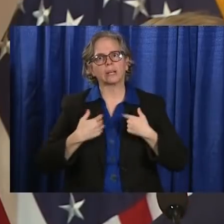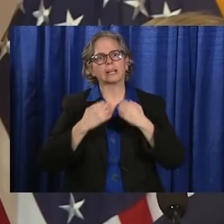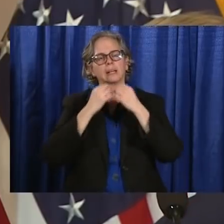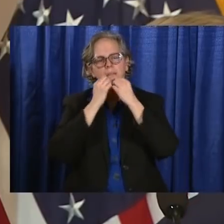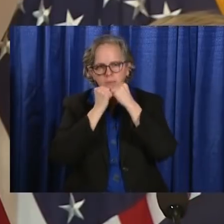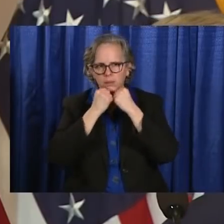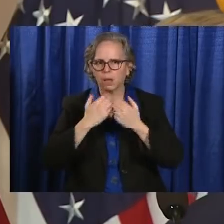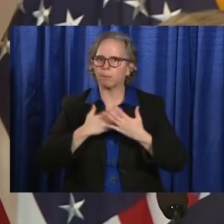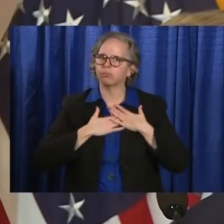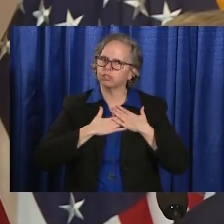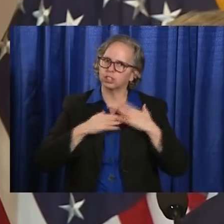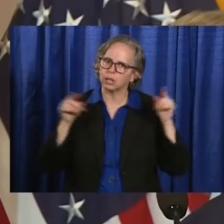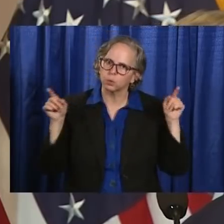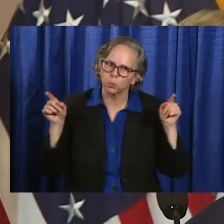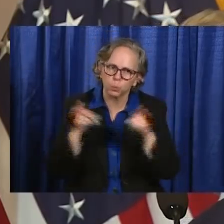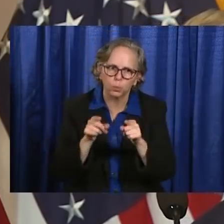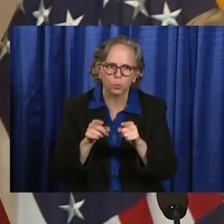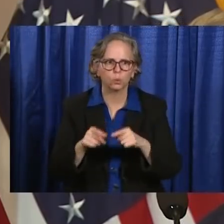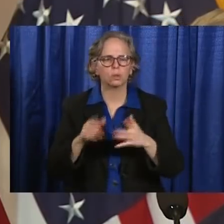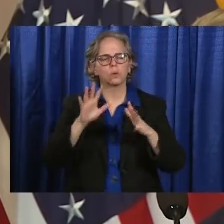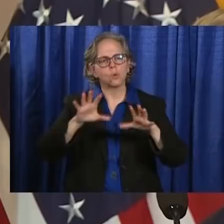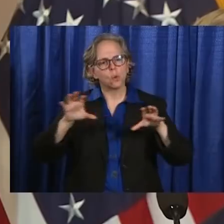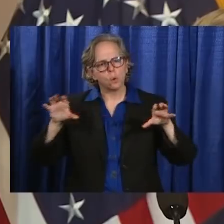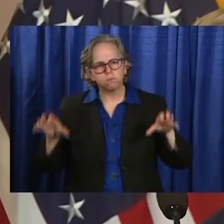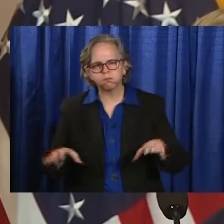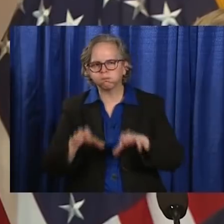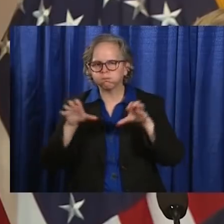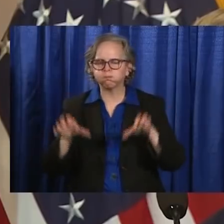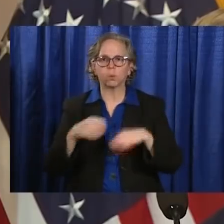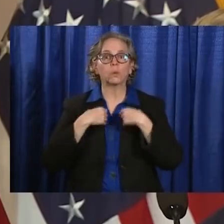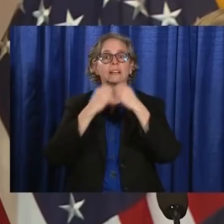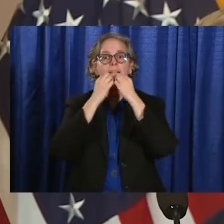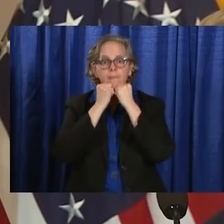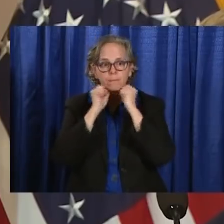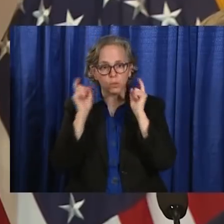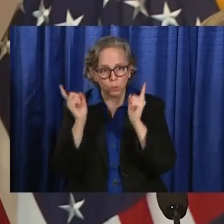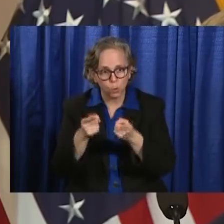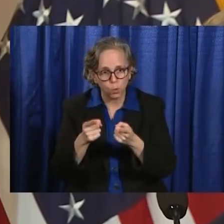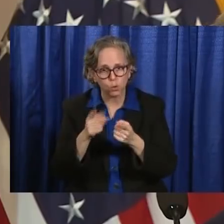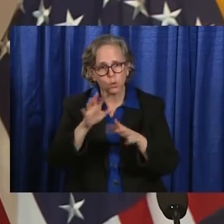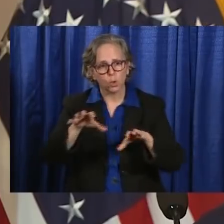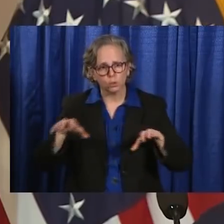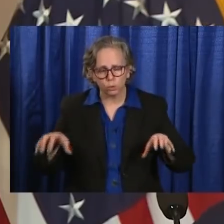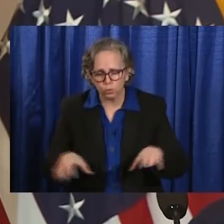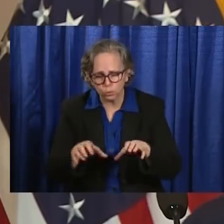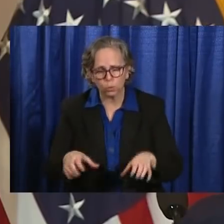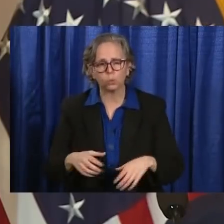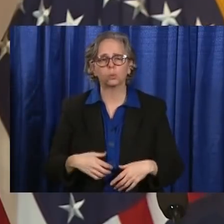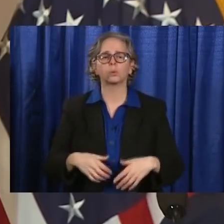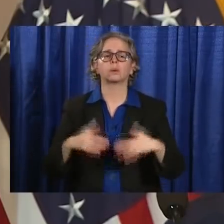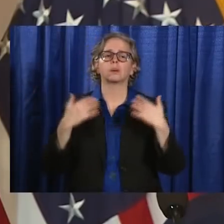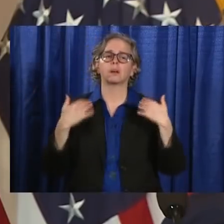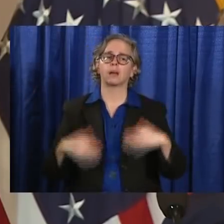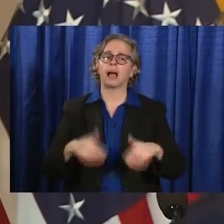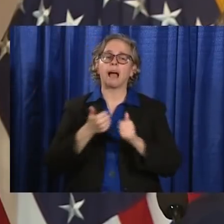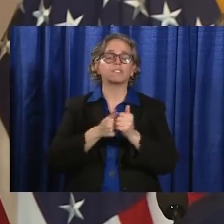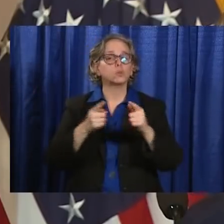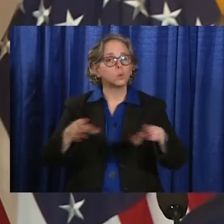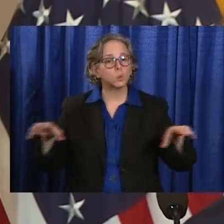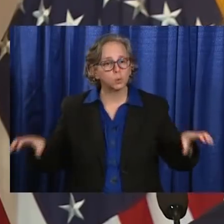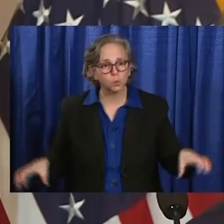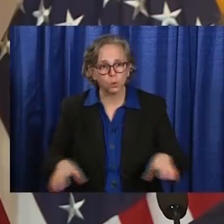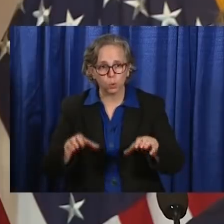all that you do. We value you in everything that you're doing. We appreciate everything that you're doing to keep yourself safe, but also